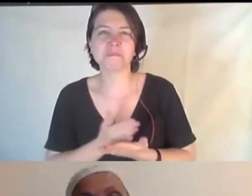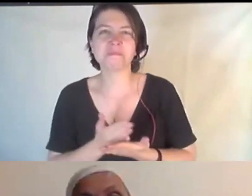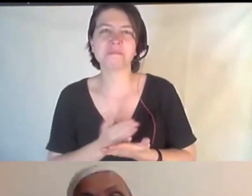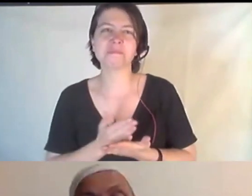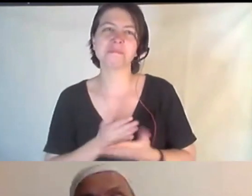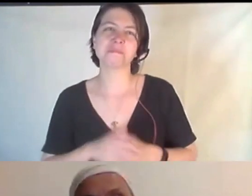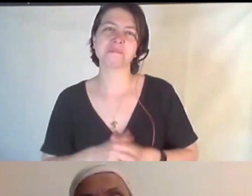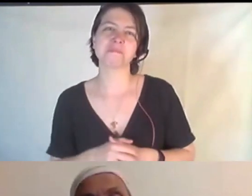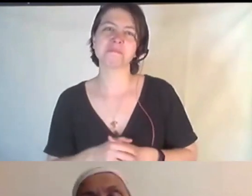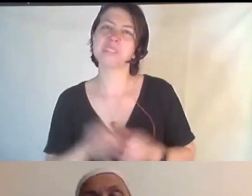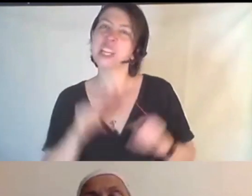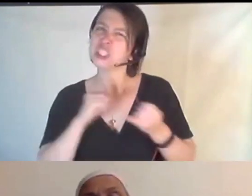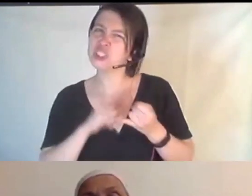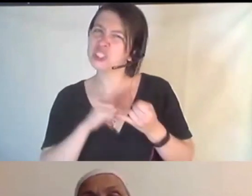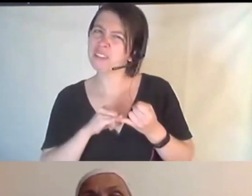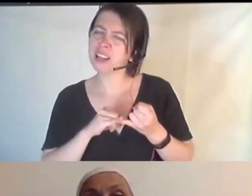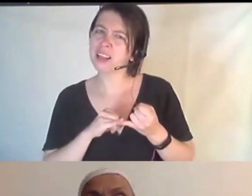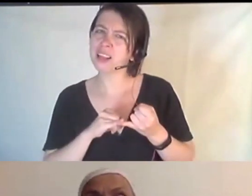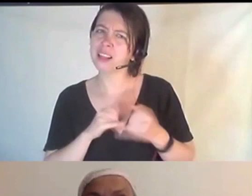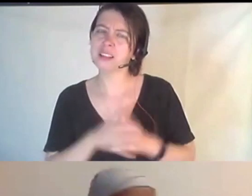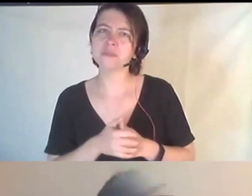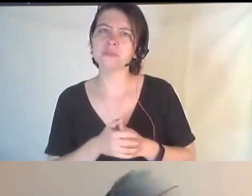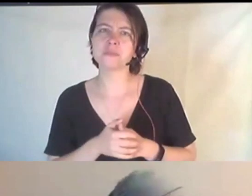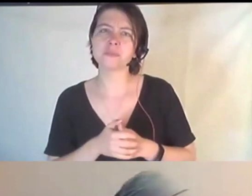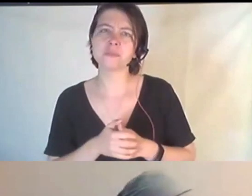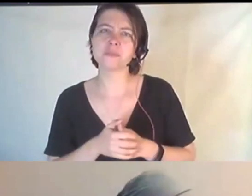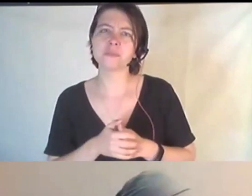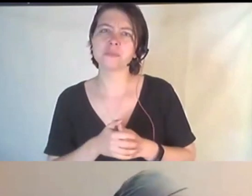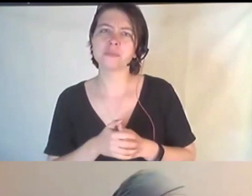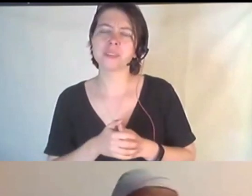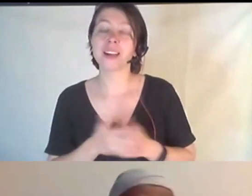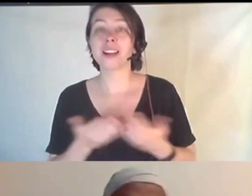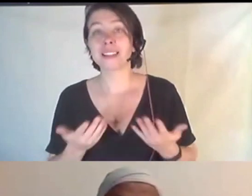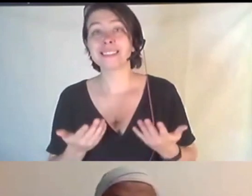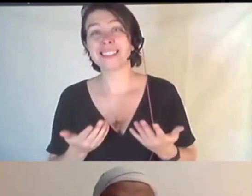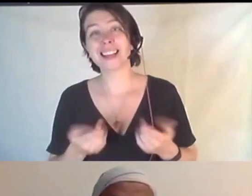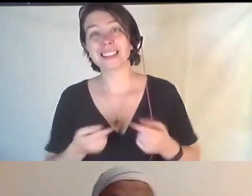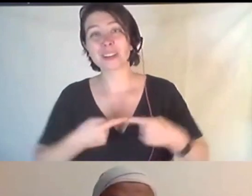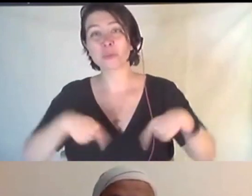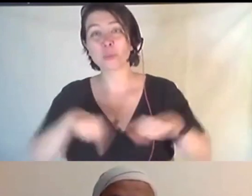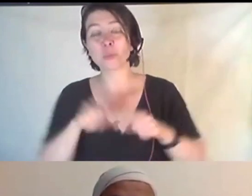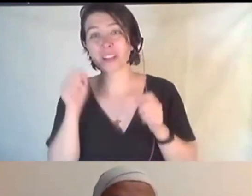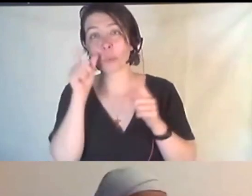don't know, Sheryl, what do you think? Well, I was going to say, it's worth saying that we're very aware of that too. And within